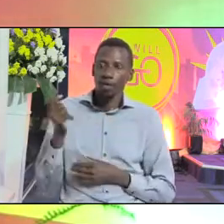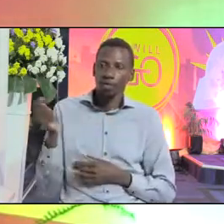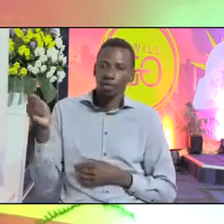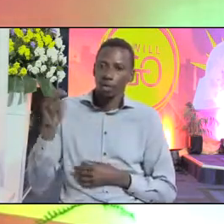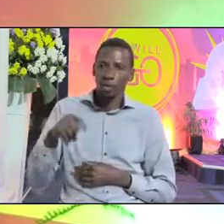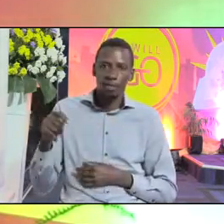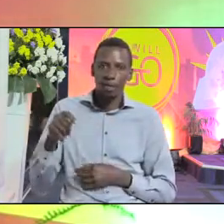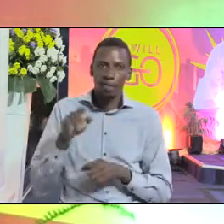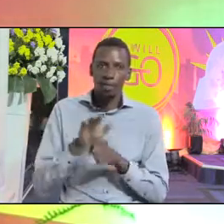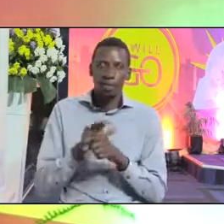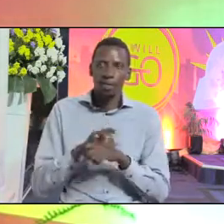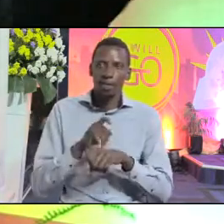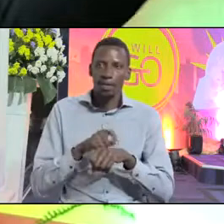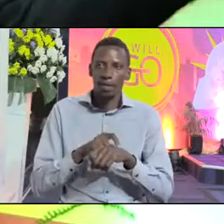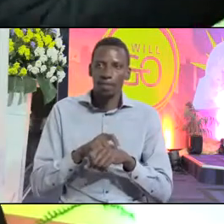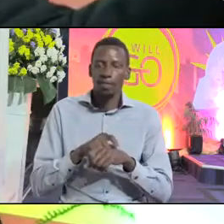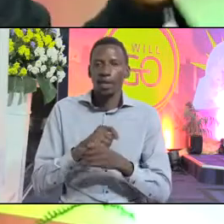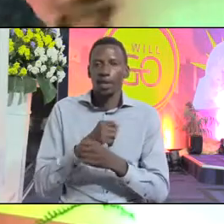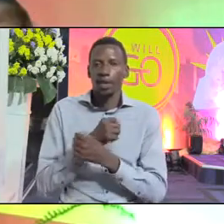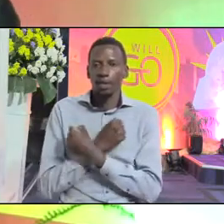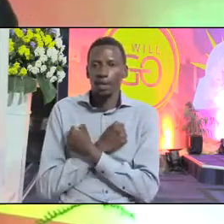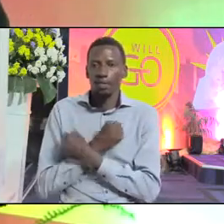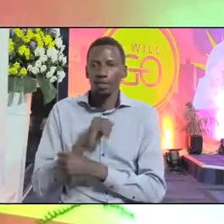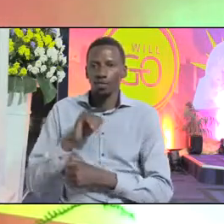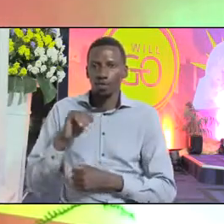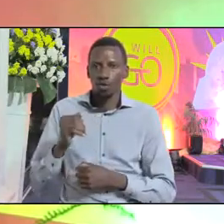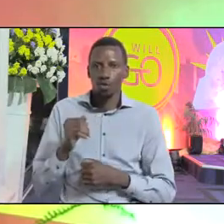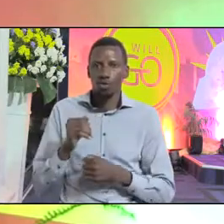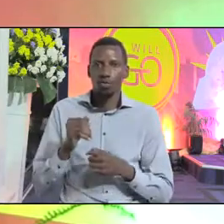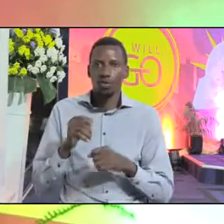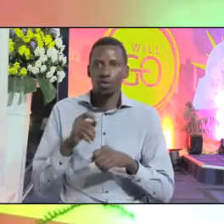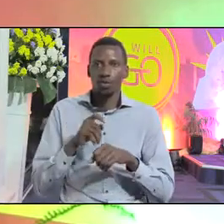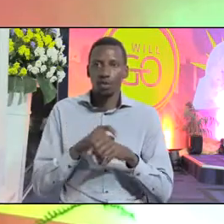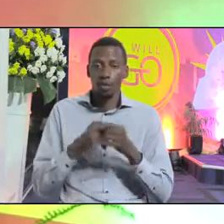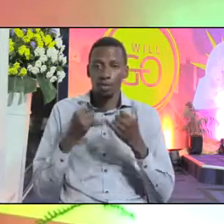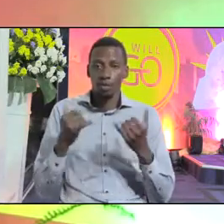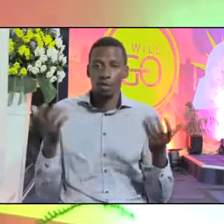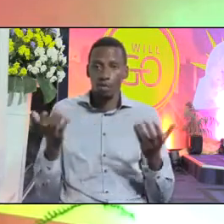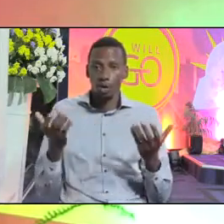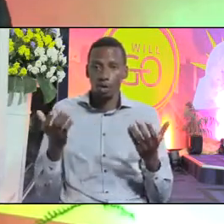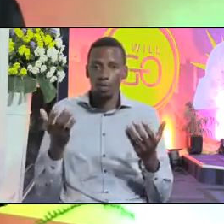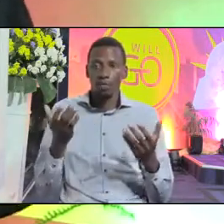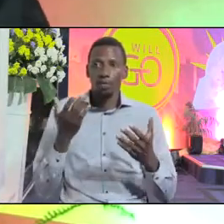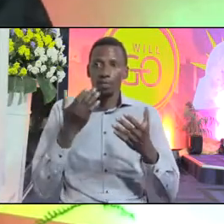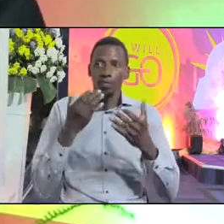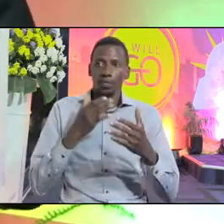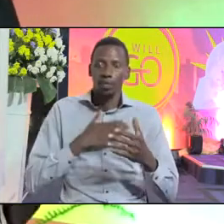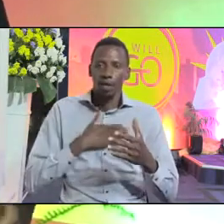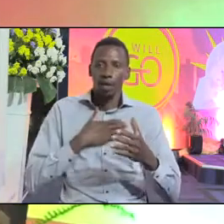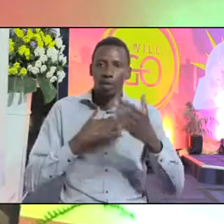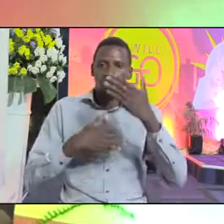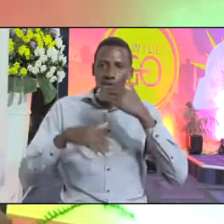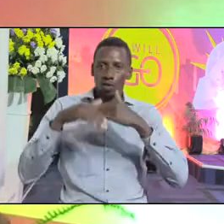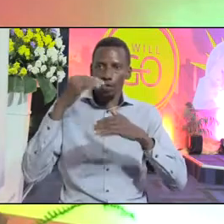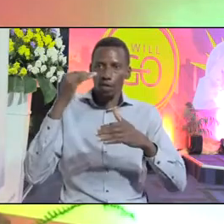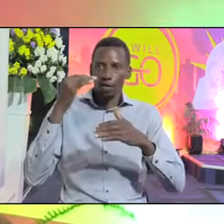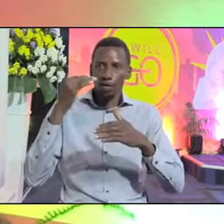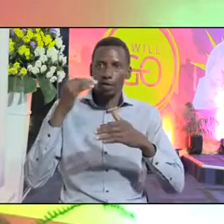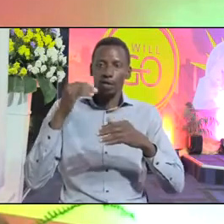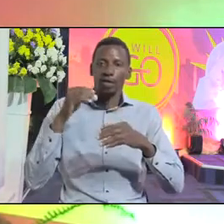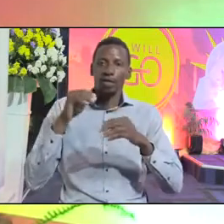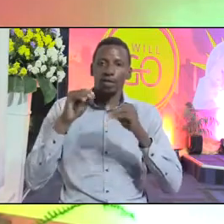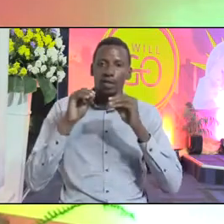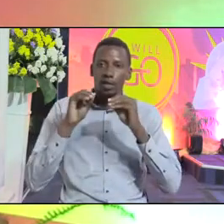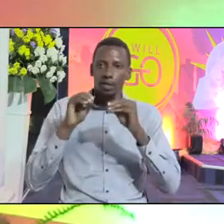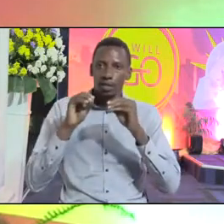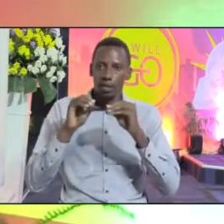at Lavington and other places. And presently, he is at our university and teaching in the area of